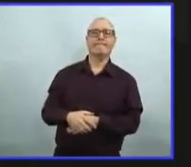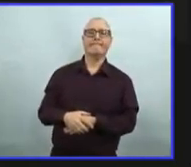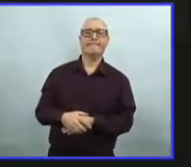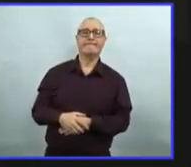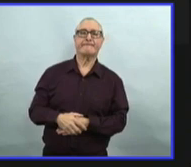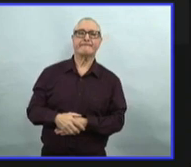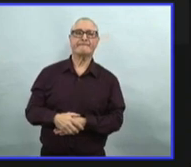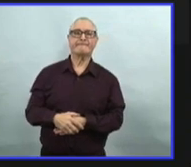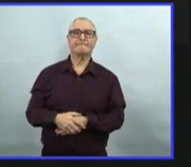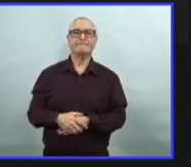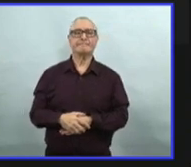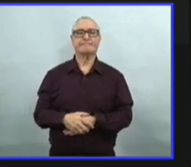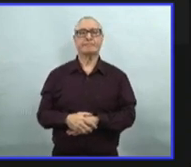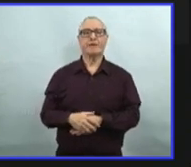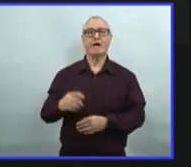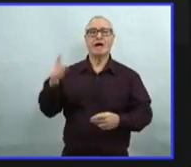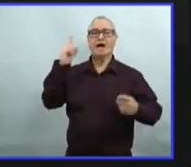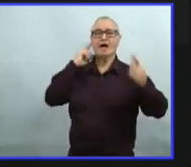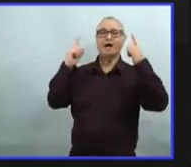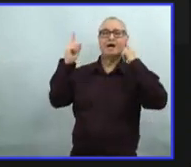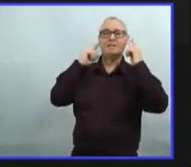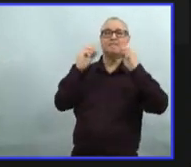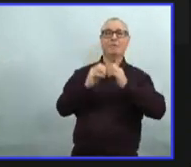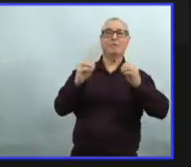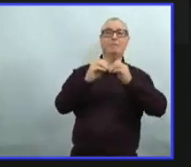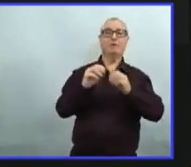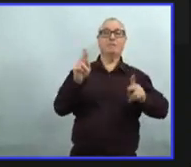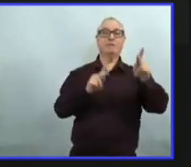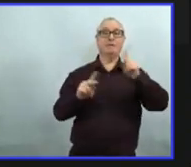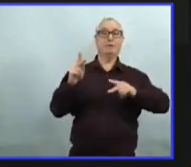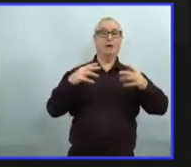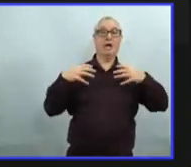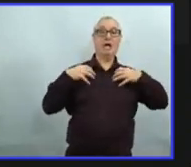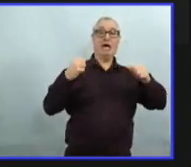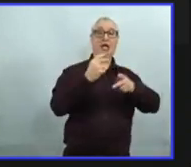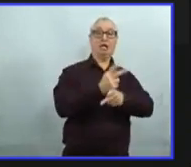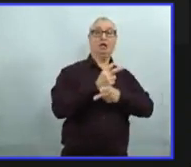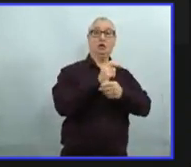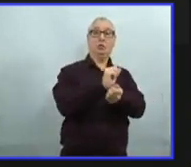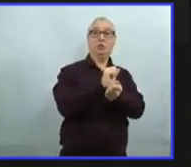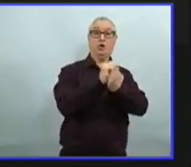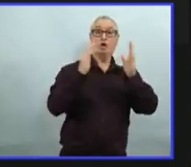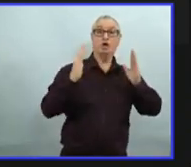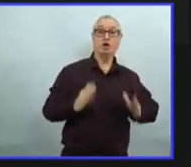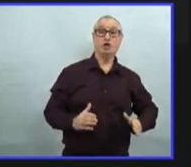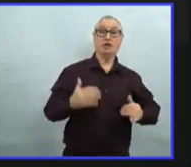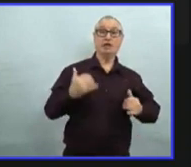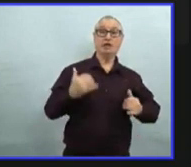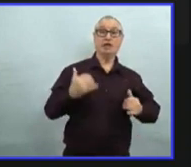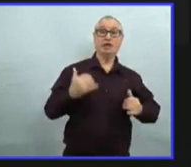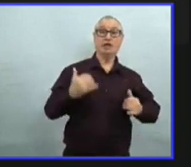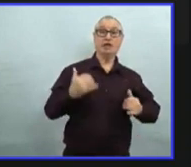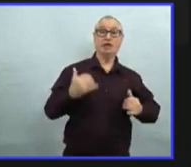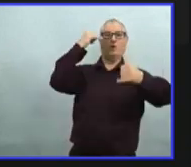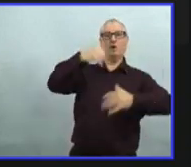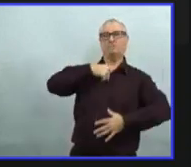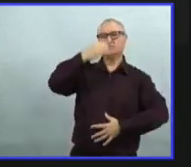sick. We already had kind of tenuous capacity at ICUs. When you do the math, even if almost